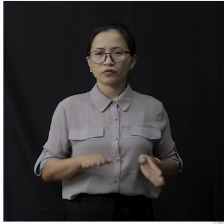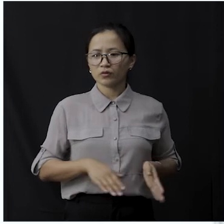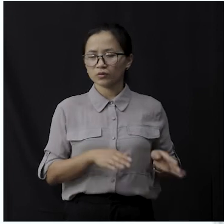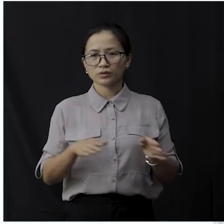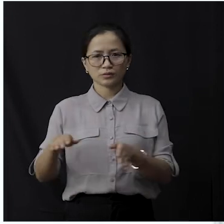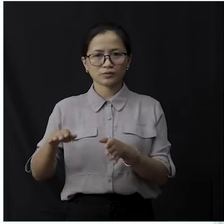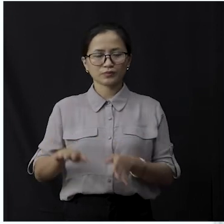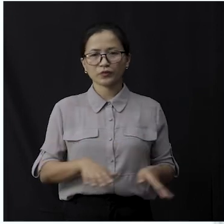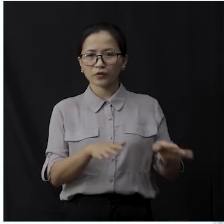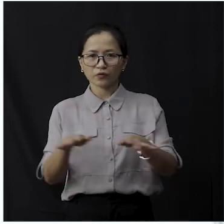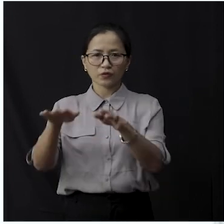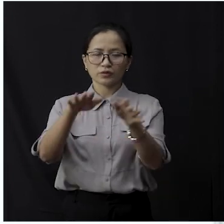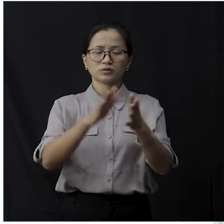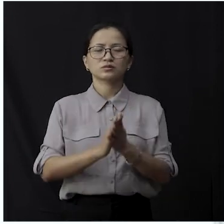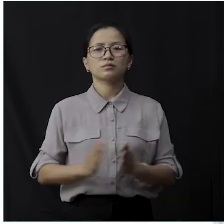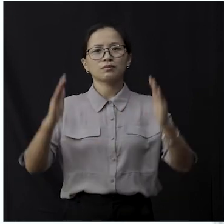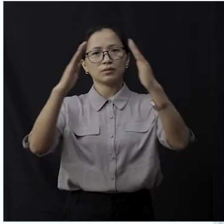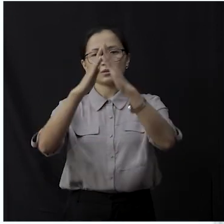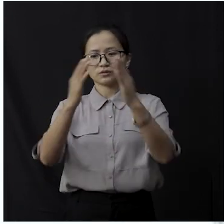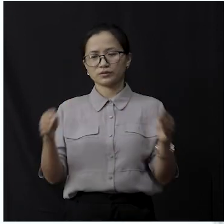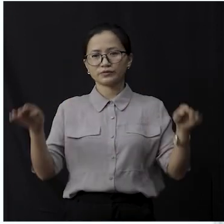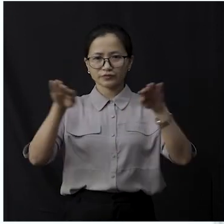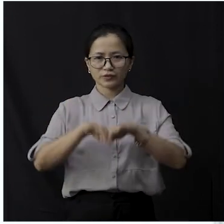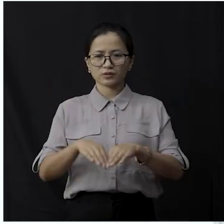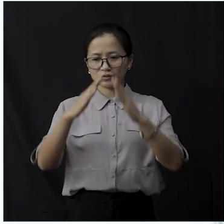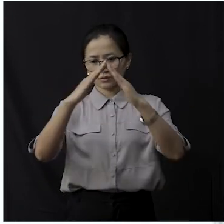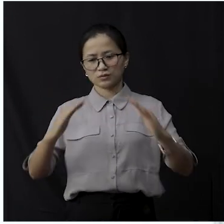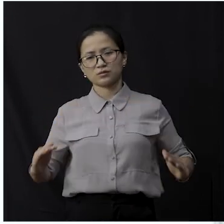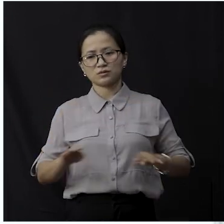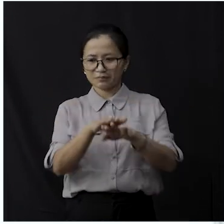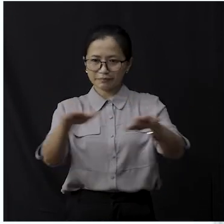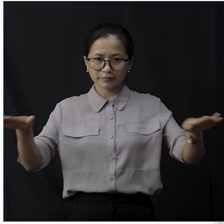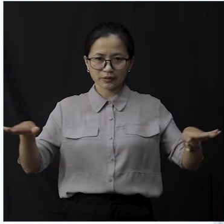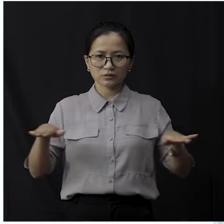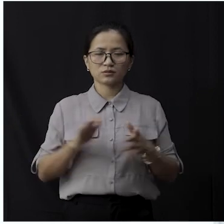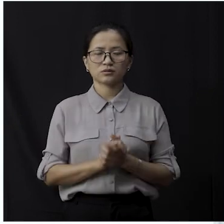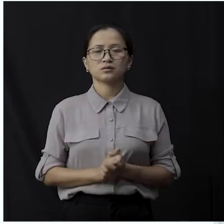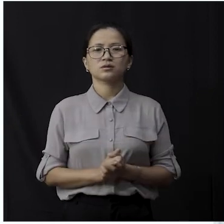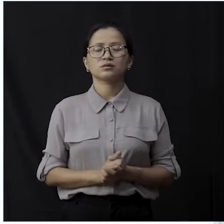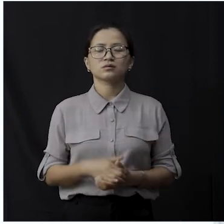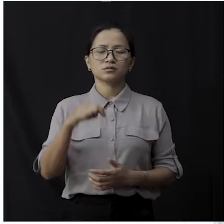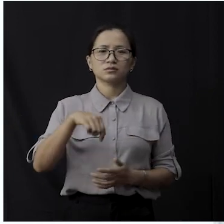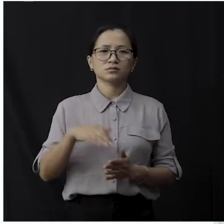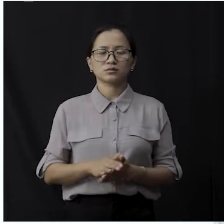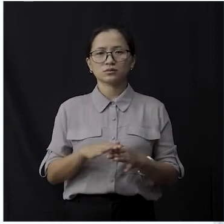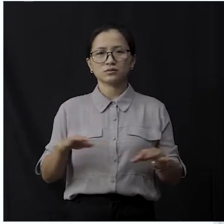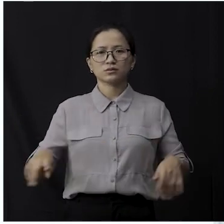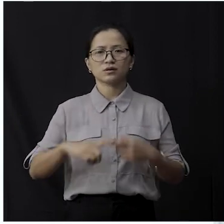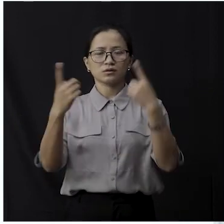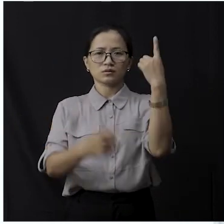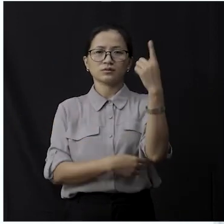from mountains to the valleys to the plains. Okay? Now students, our